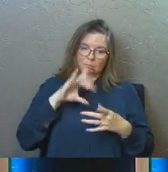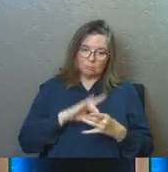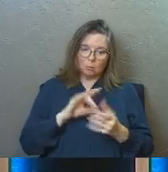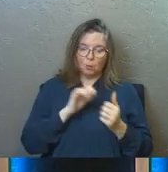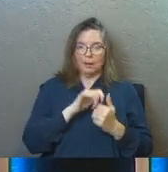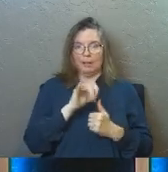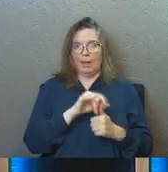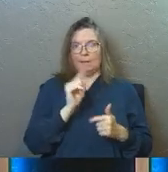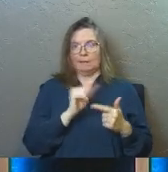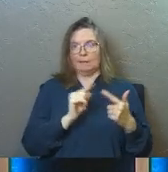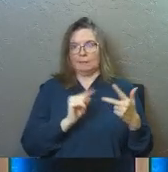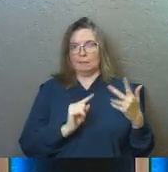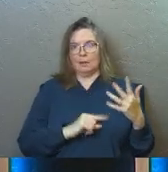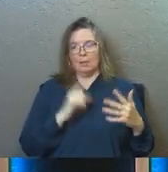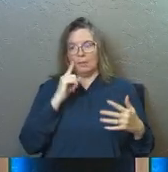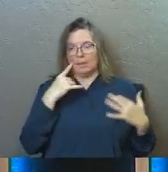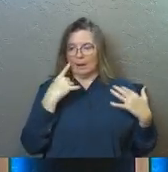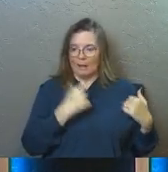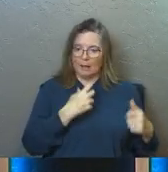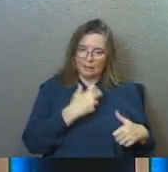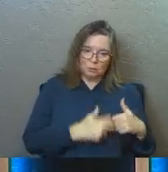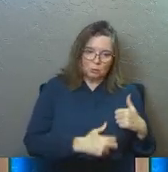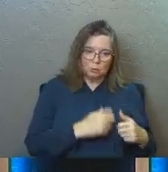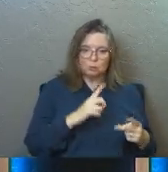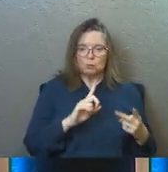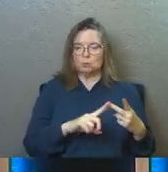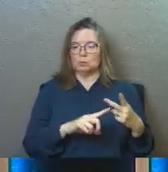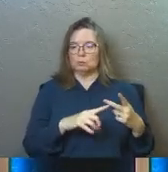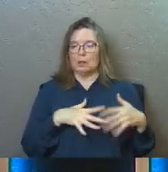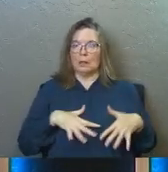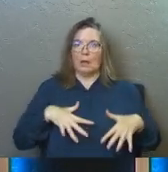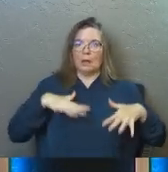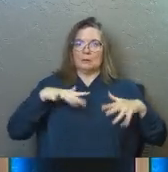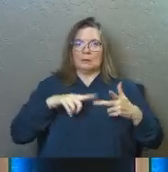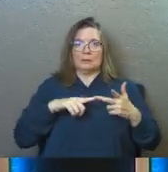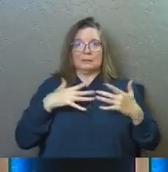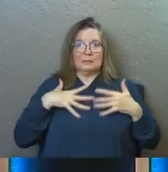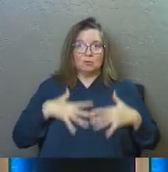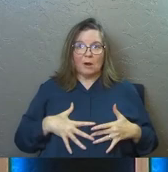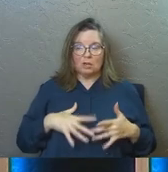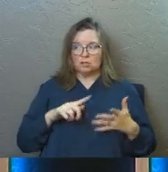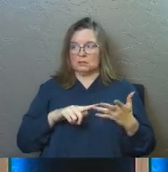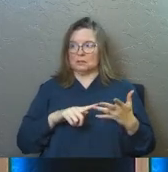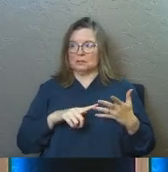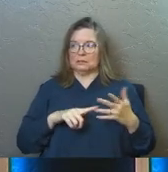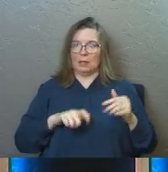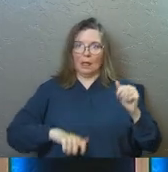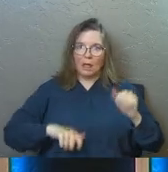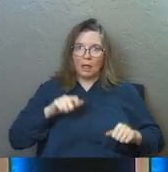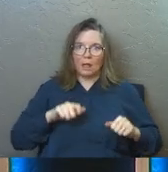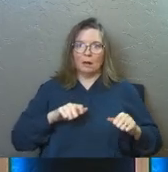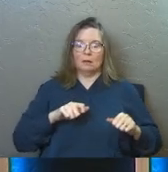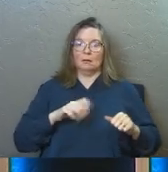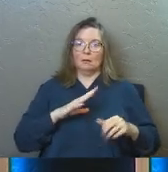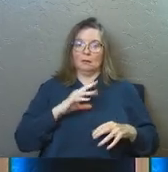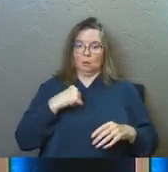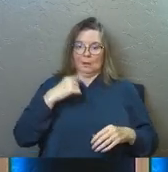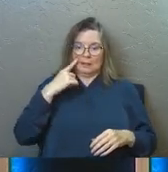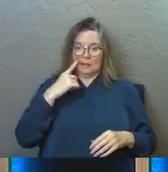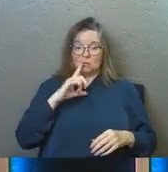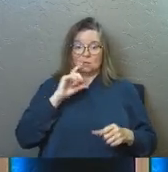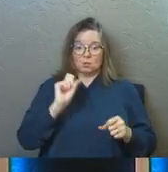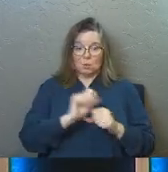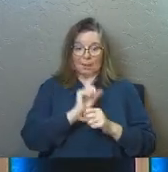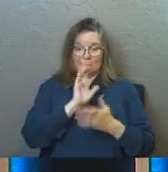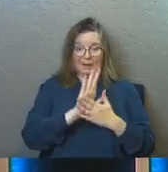with that. We know that, right, church? The mental health issues that can come with that, the anxiety, the depression, the doubt, all kinds of stuff that can come with that. When we think and